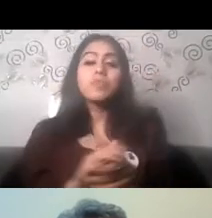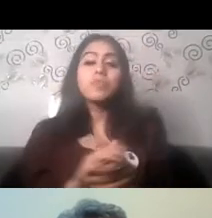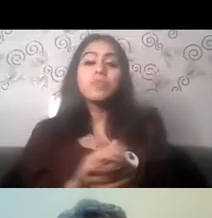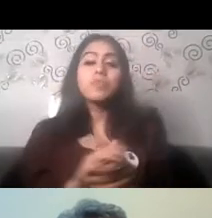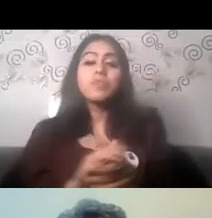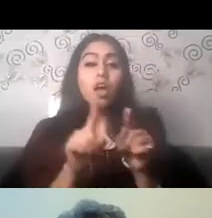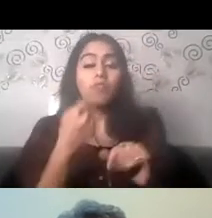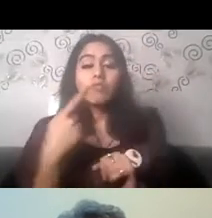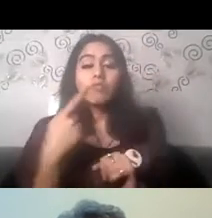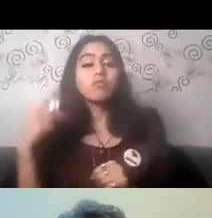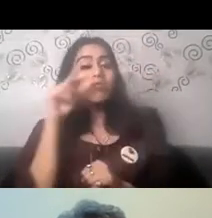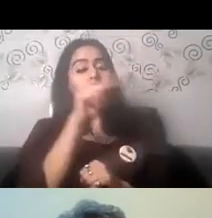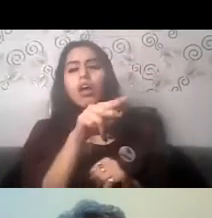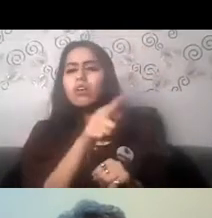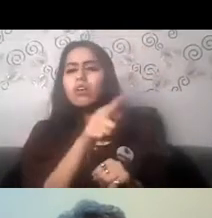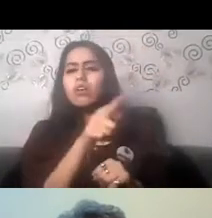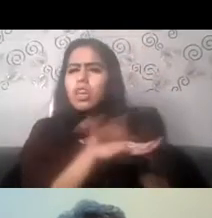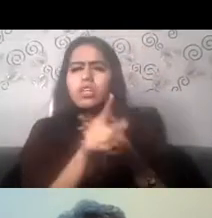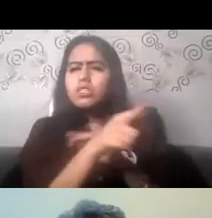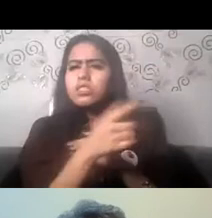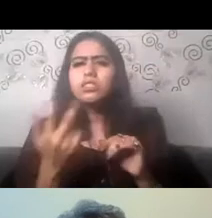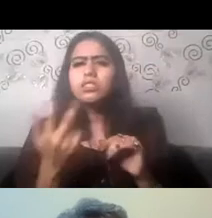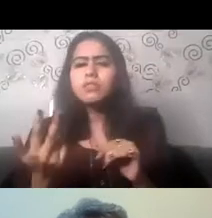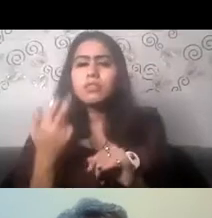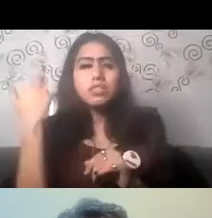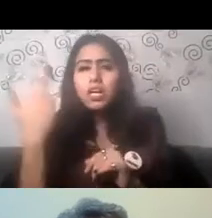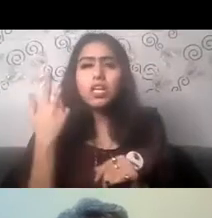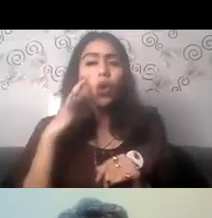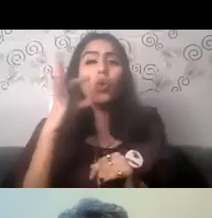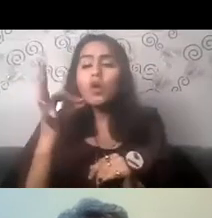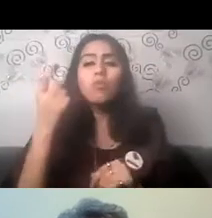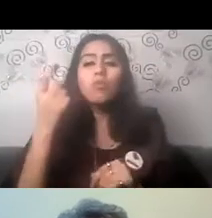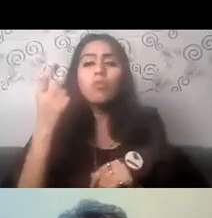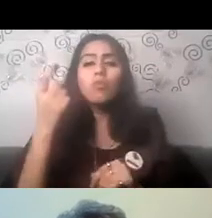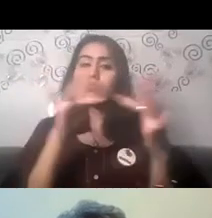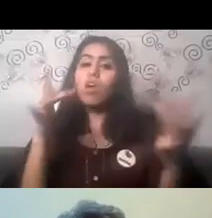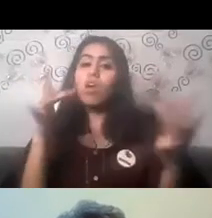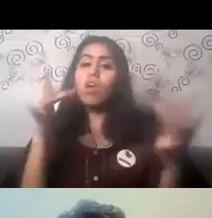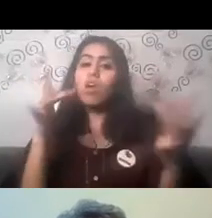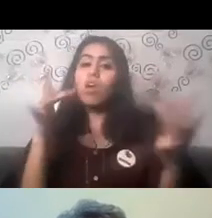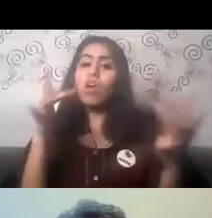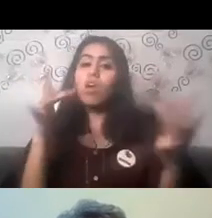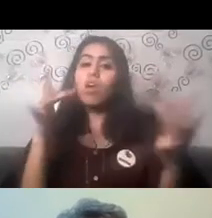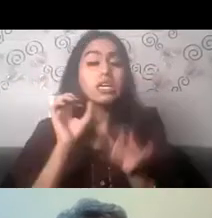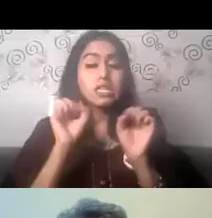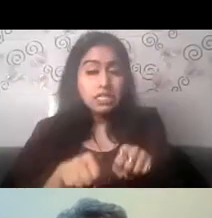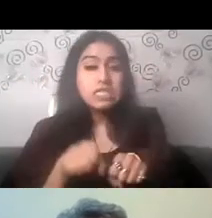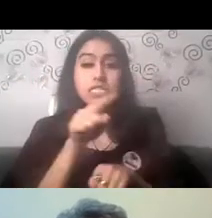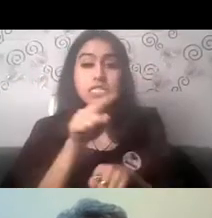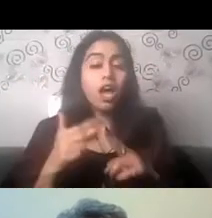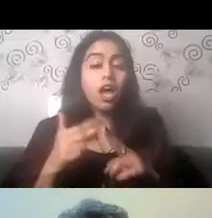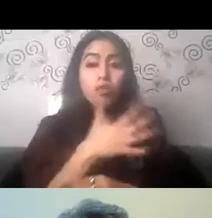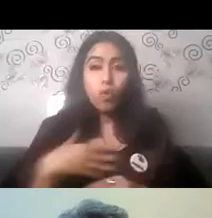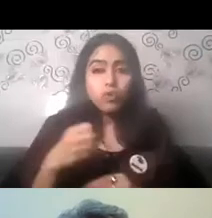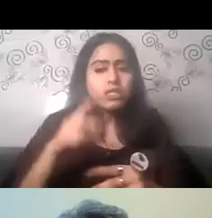at. Lots of data there showing the importance of digital inclusion. It's very, if an organisation is